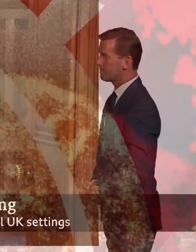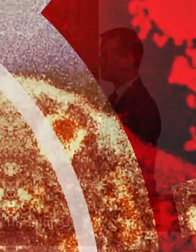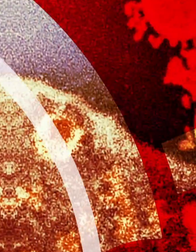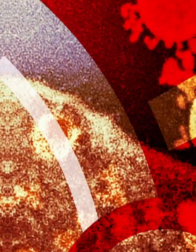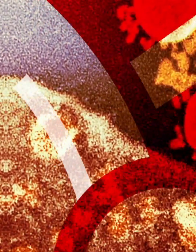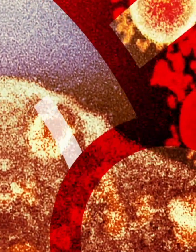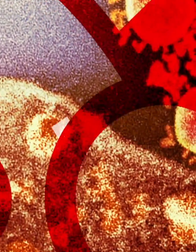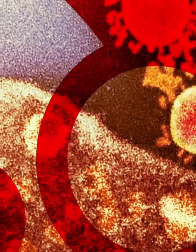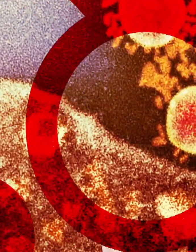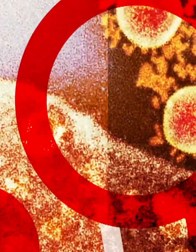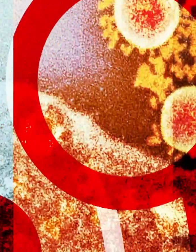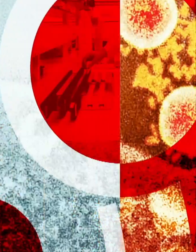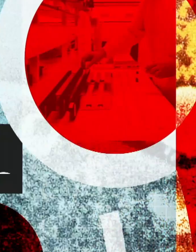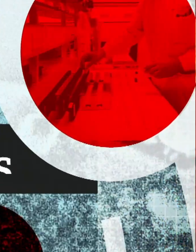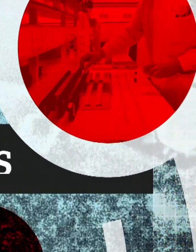And